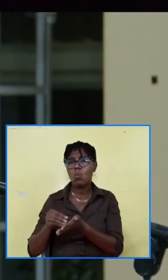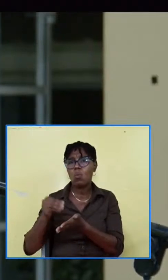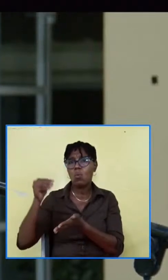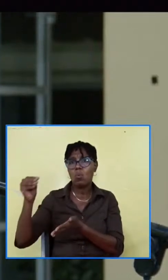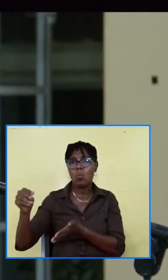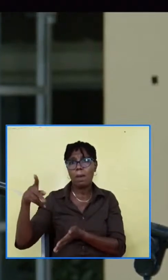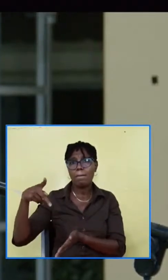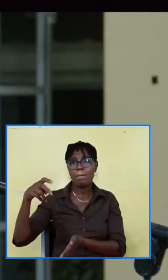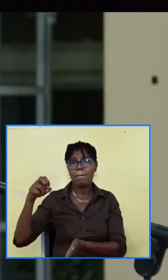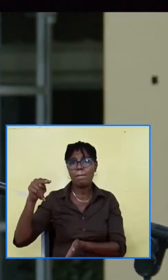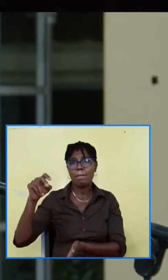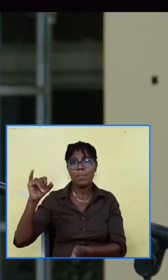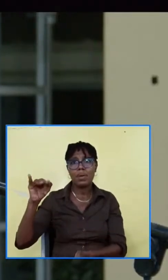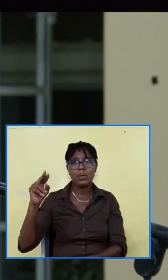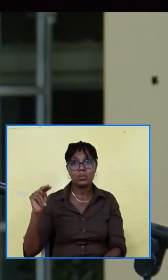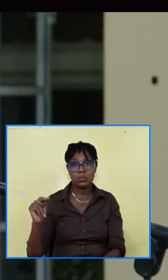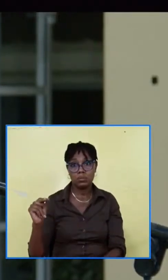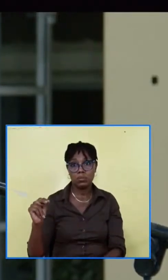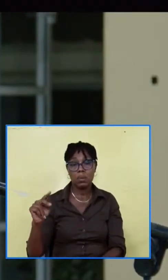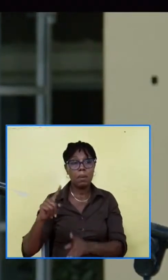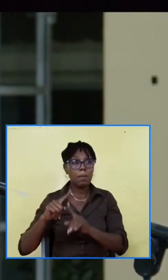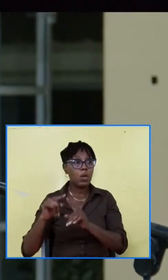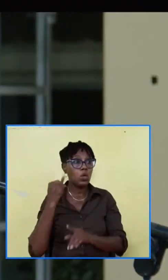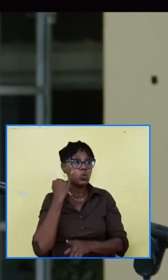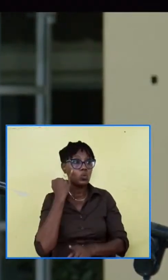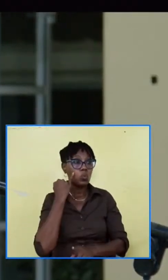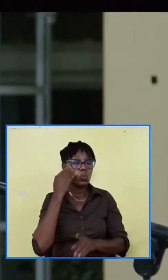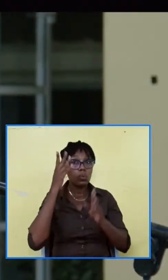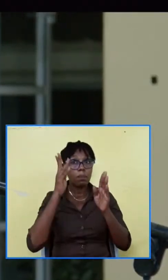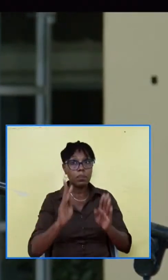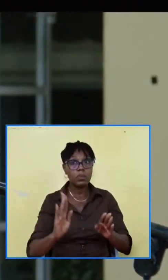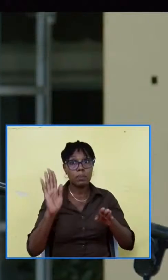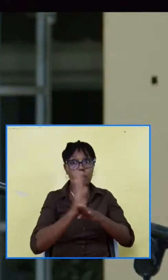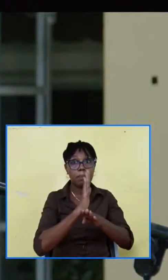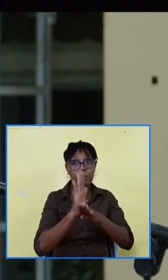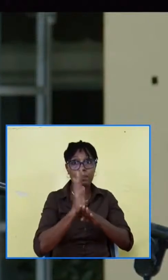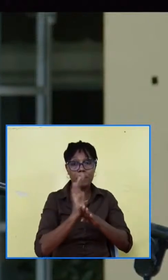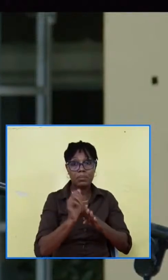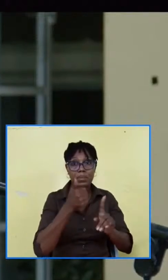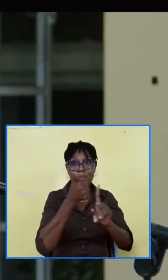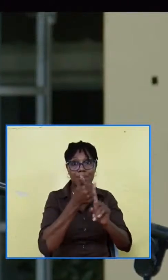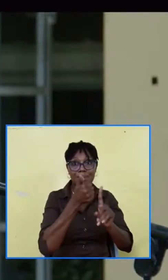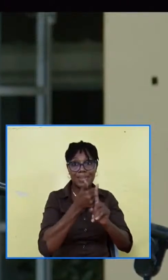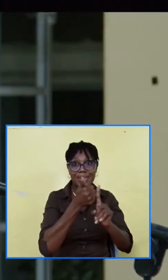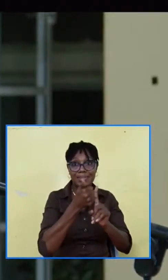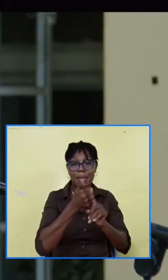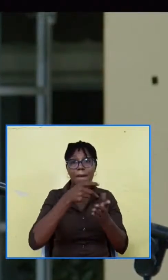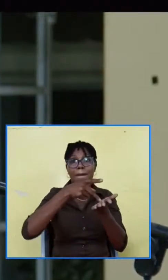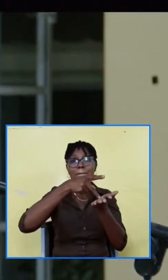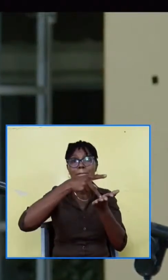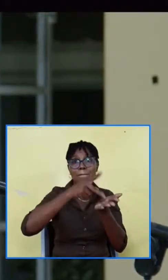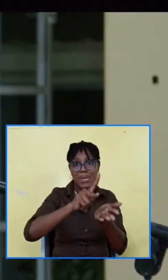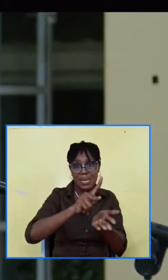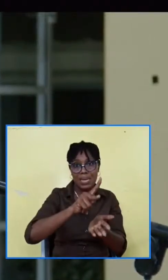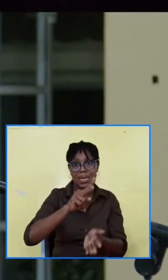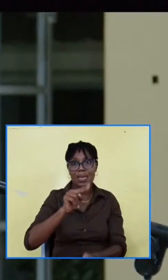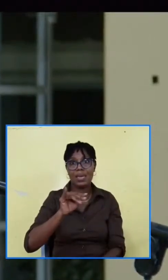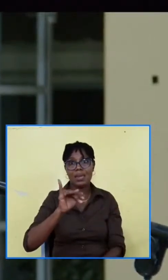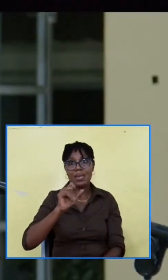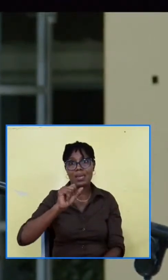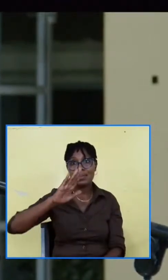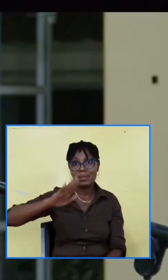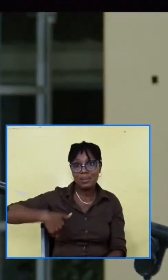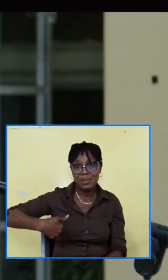doing the calculations. But if a self-employed person pays late, those contributions are not